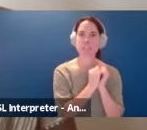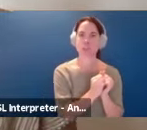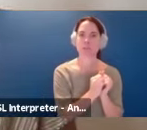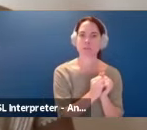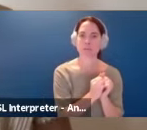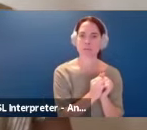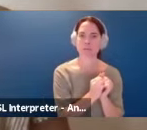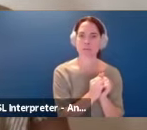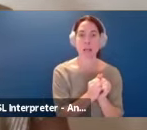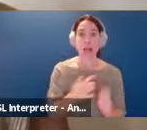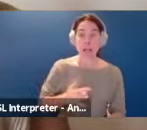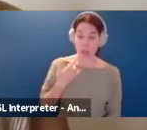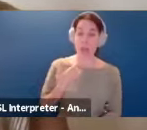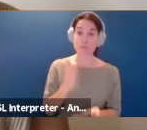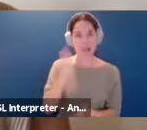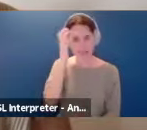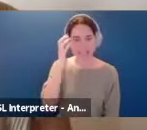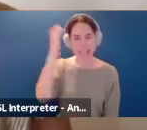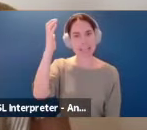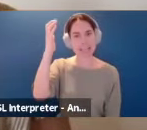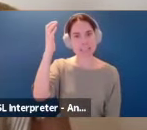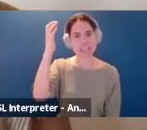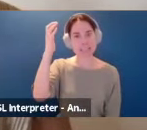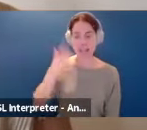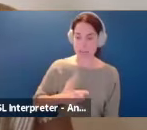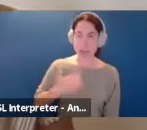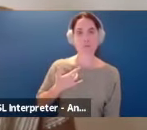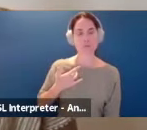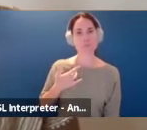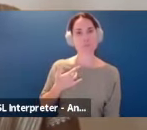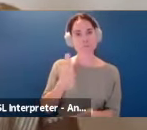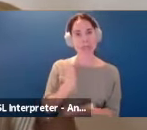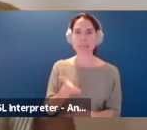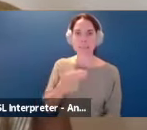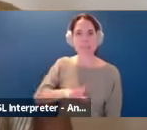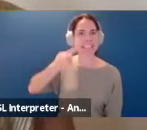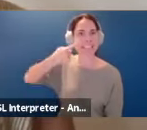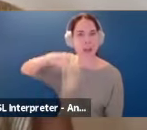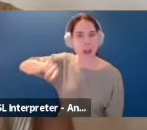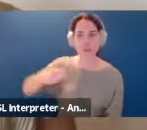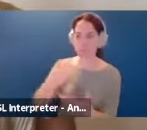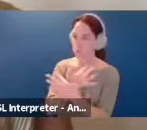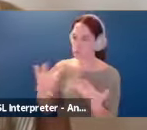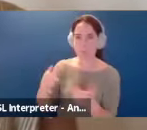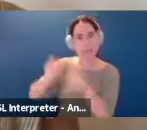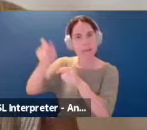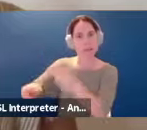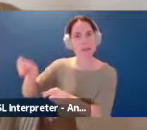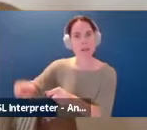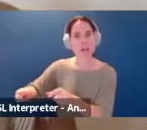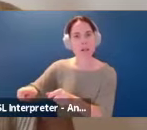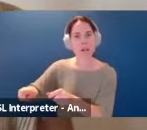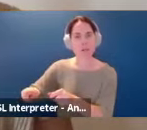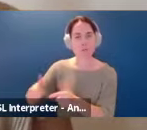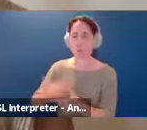denied to too many for too long it's also an invitation into radical reimagination